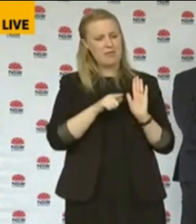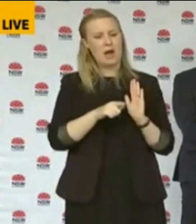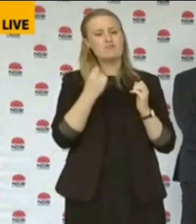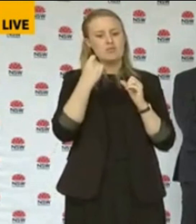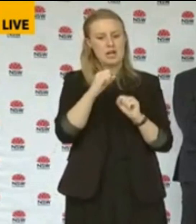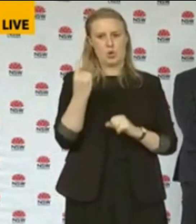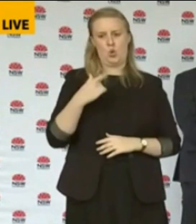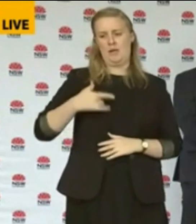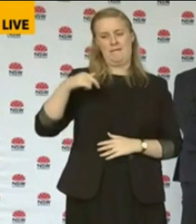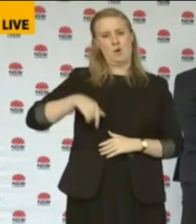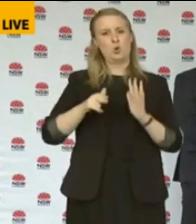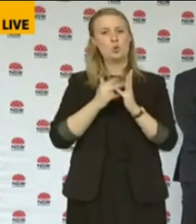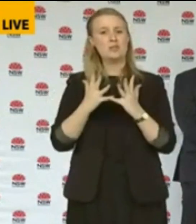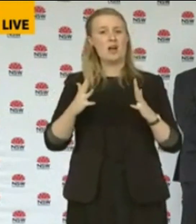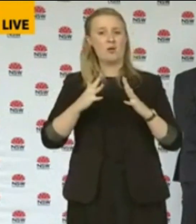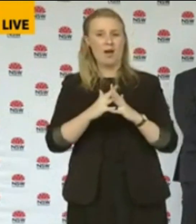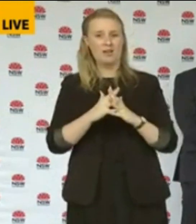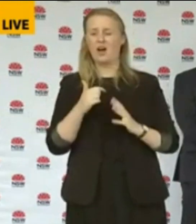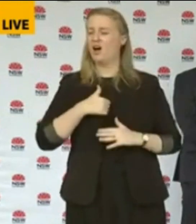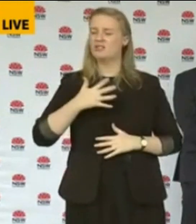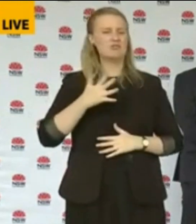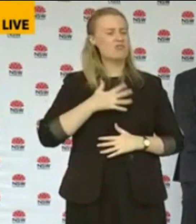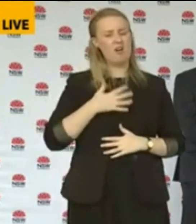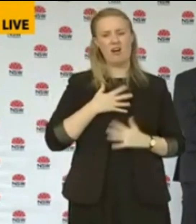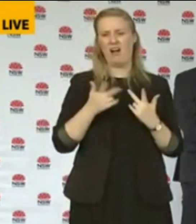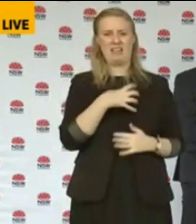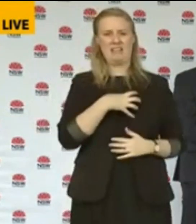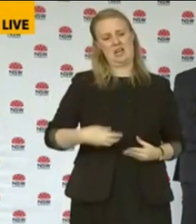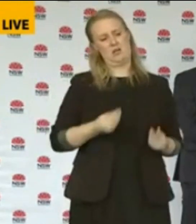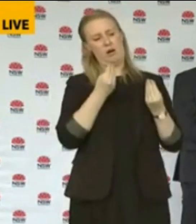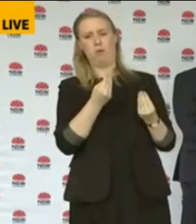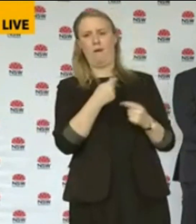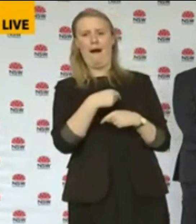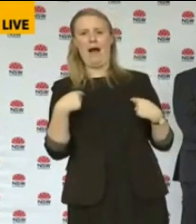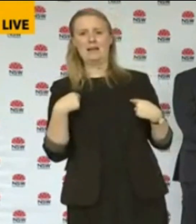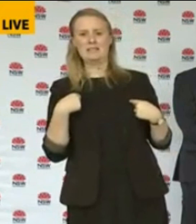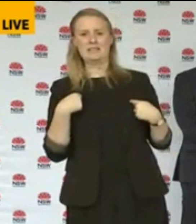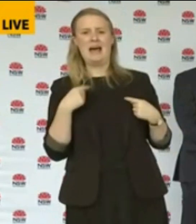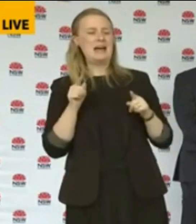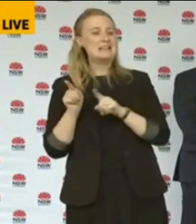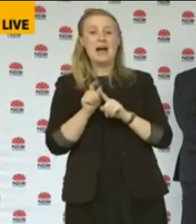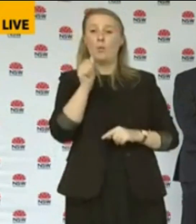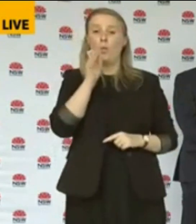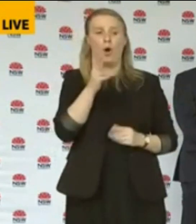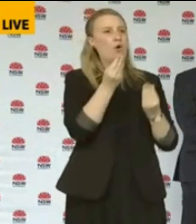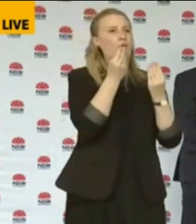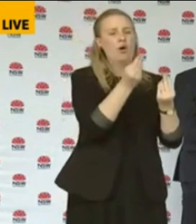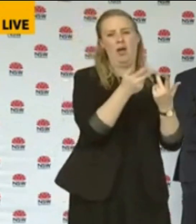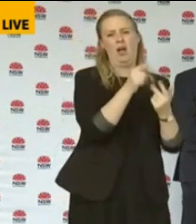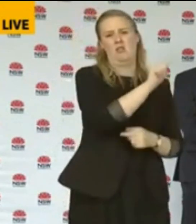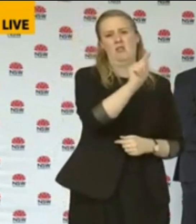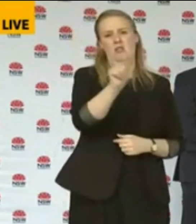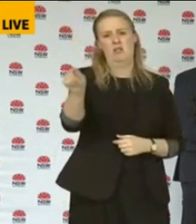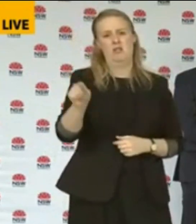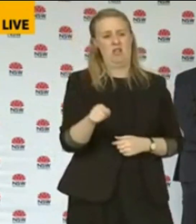people of New South Wales. What I don't like is being lectured by other premiers. We're not going to lecture them about what happens in their states. We want to work together. To be